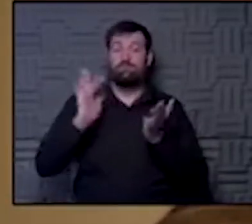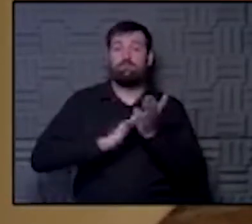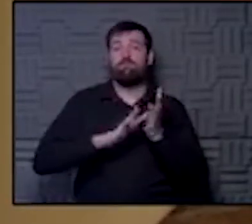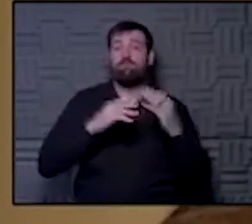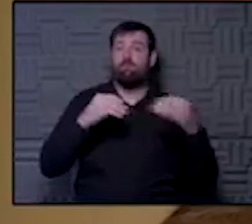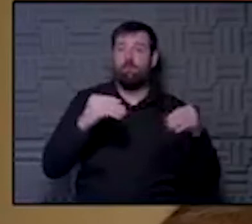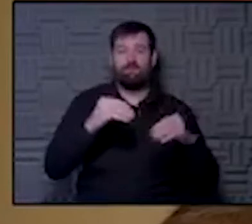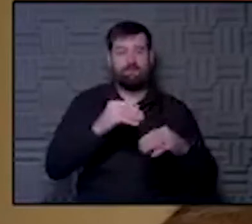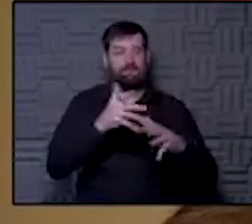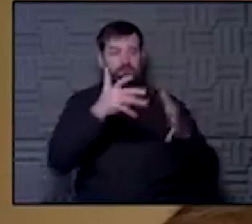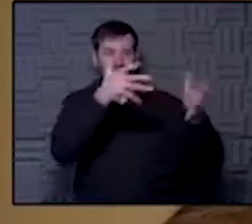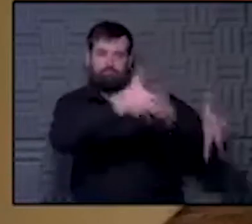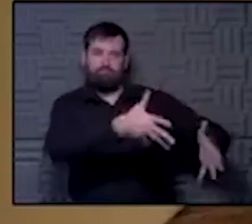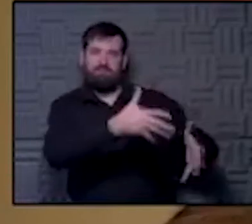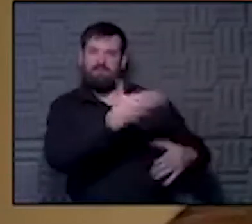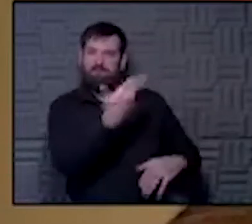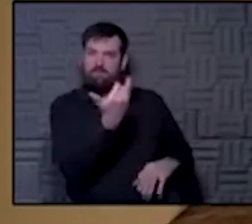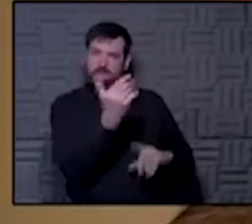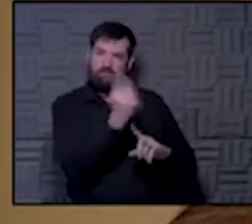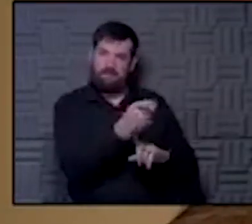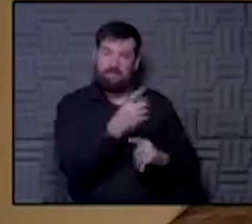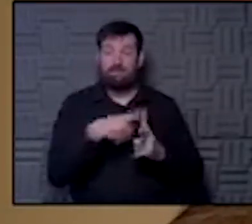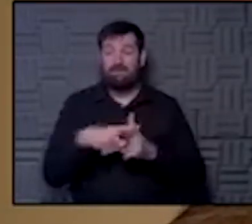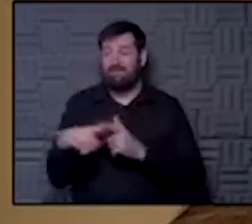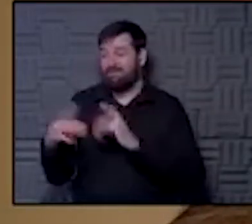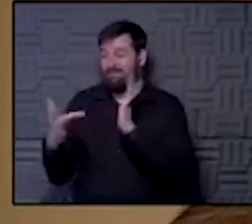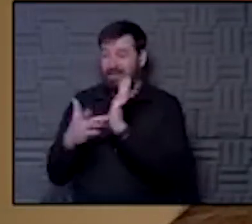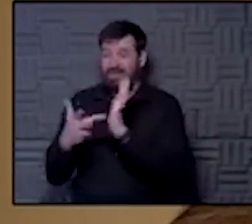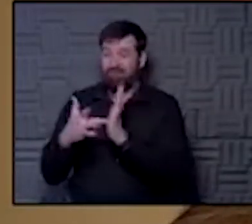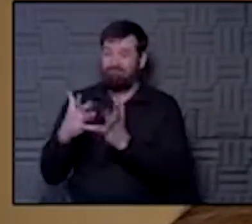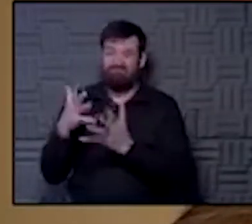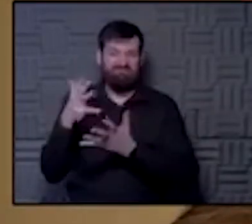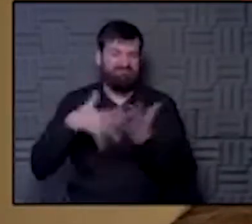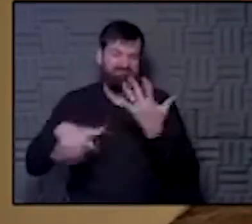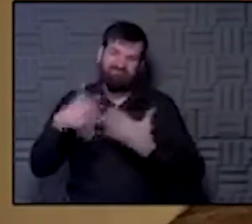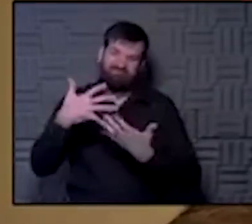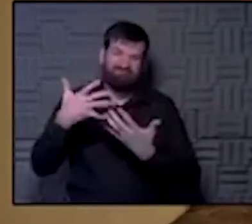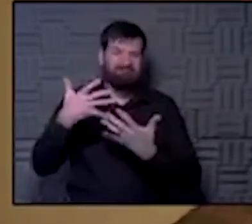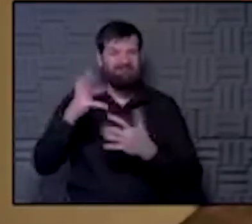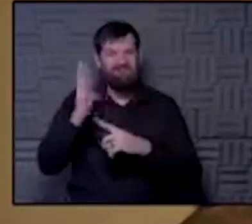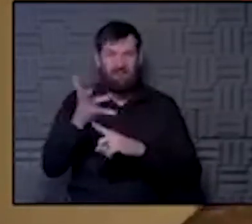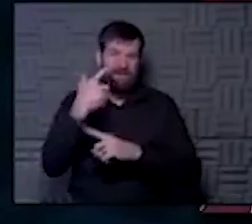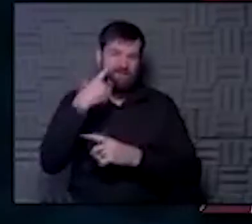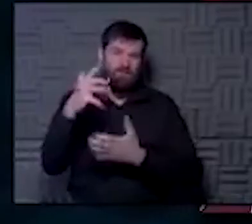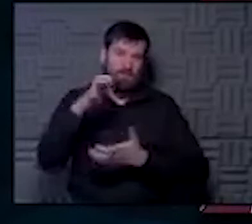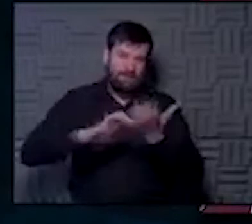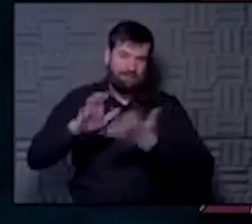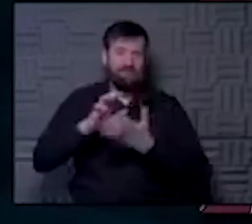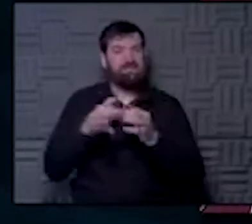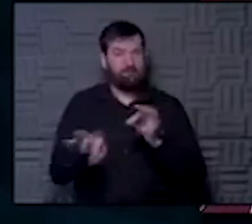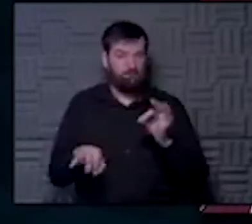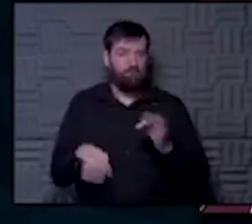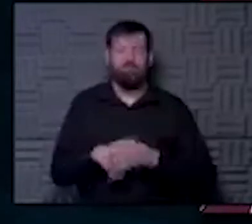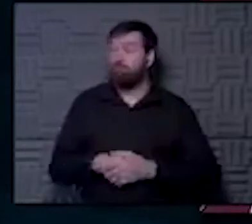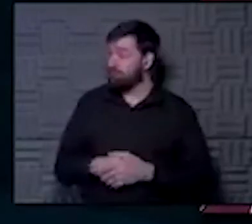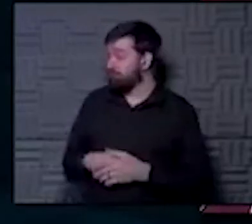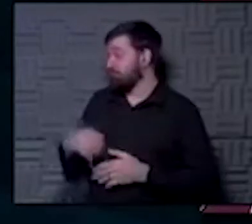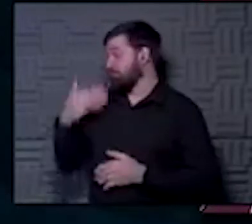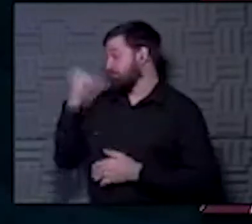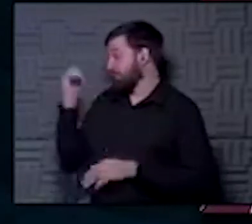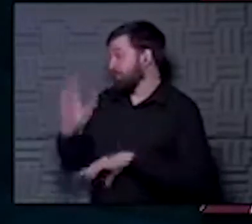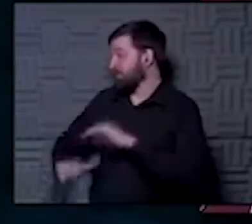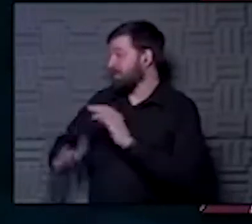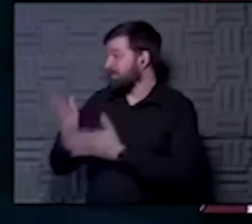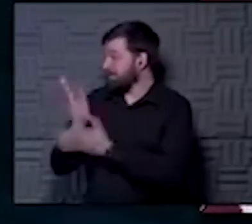about 15 minutes, and it only takes the tech about 5 minutes to mix it. So it's a pretty simple process. All right. Well, that's a lot better than some of